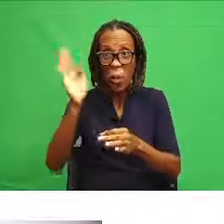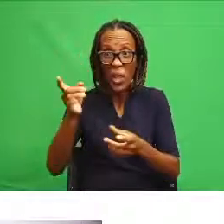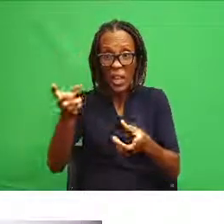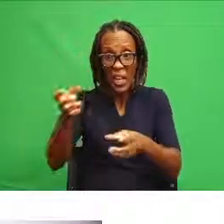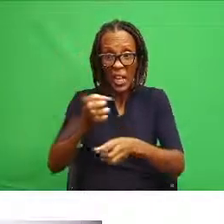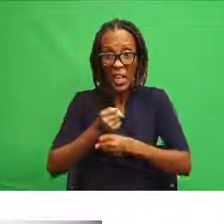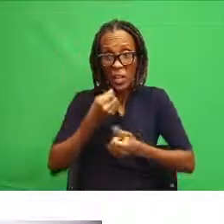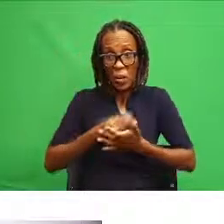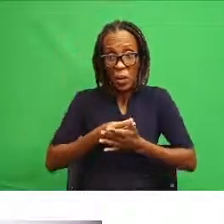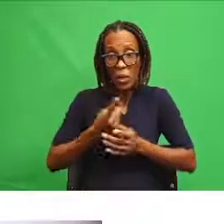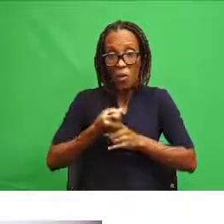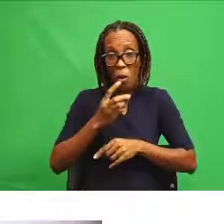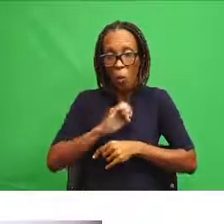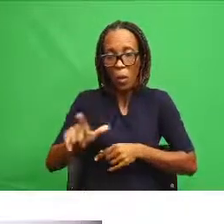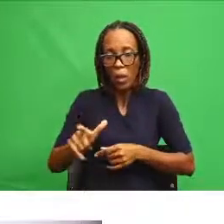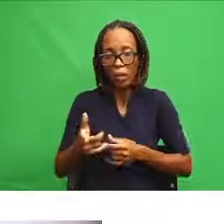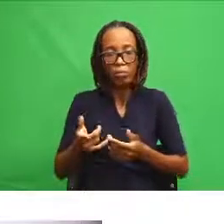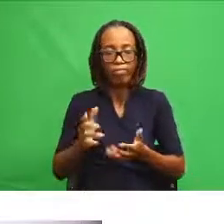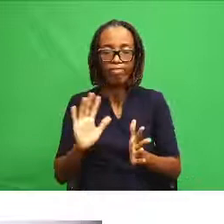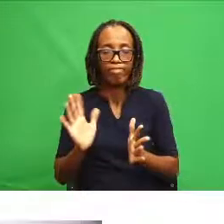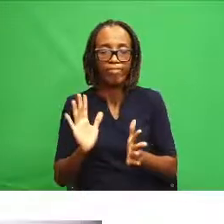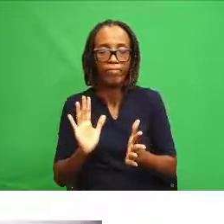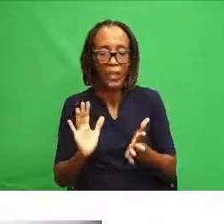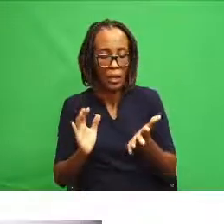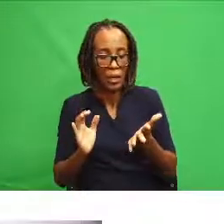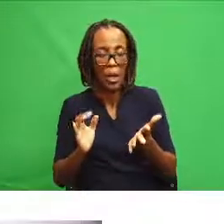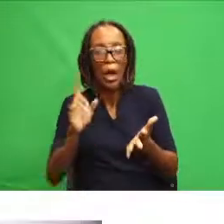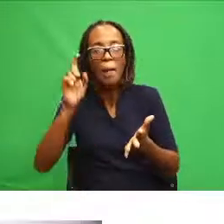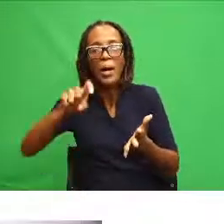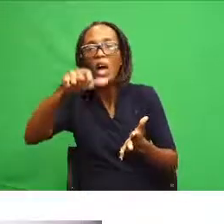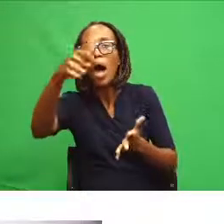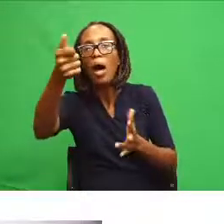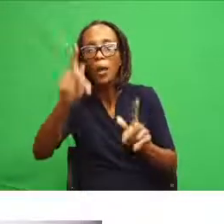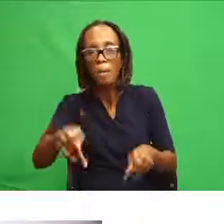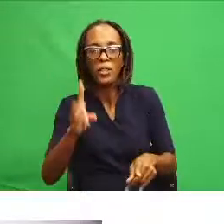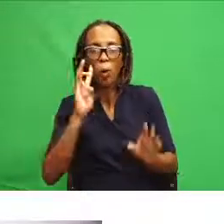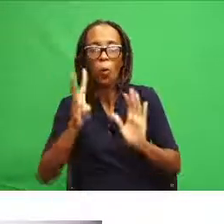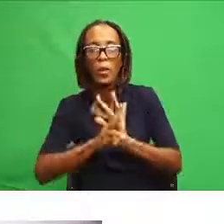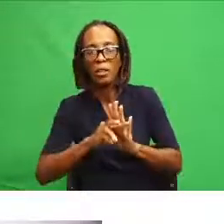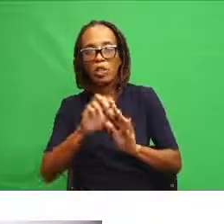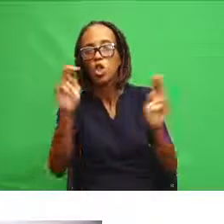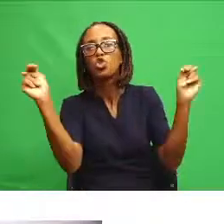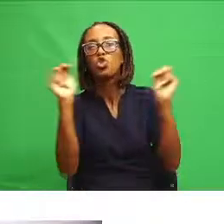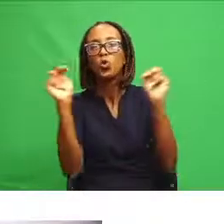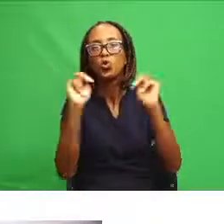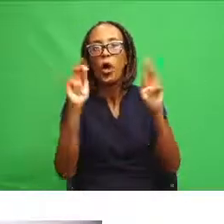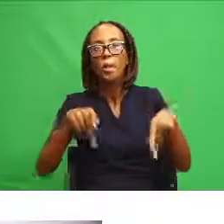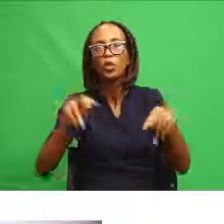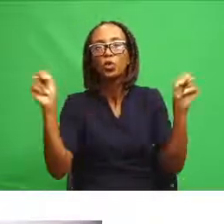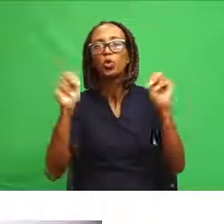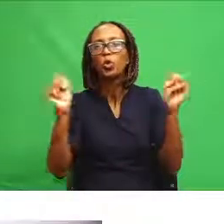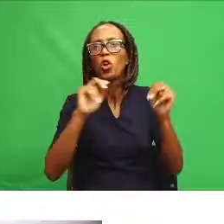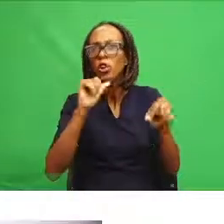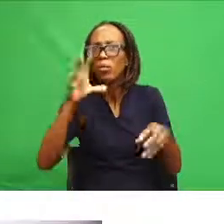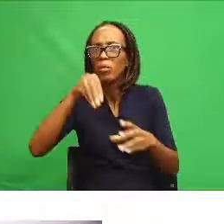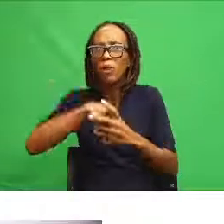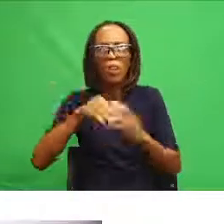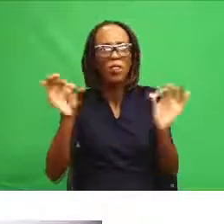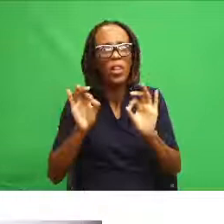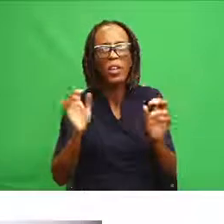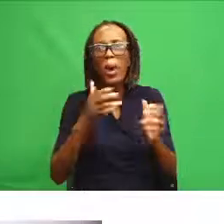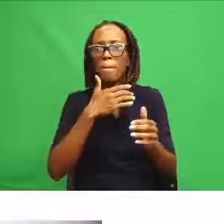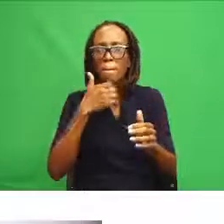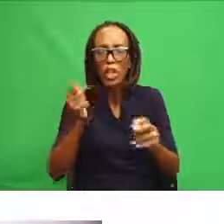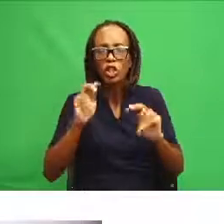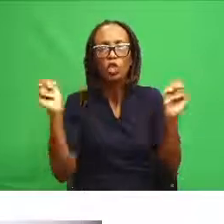will, then you need some independent person, some person who has no, no contact, whatever,